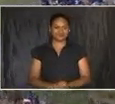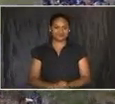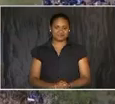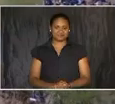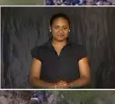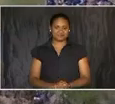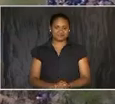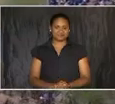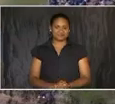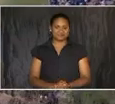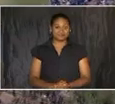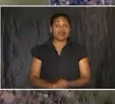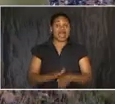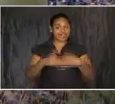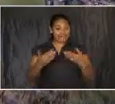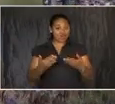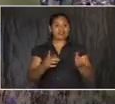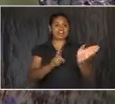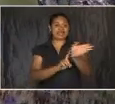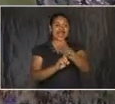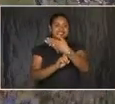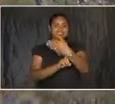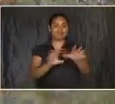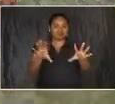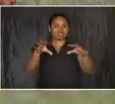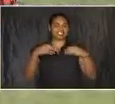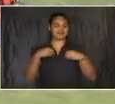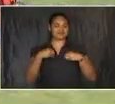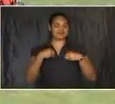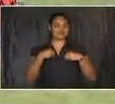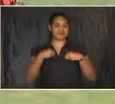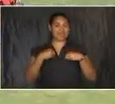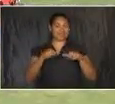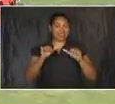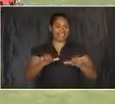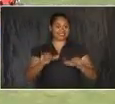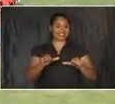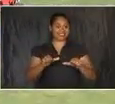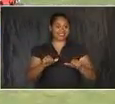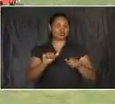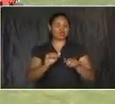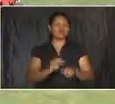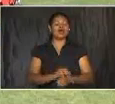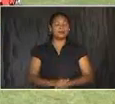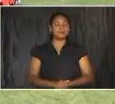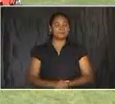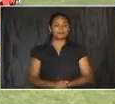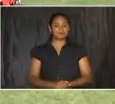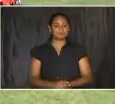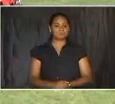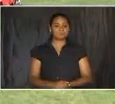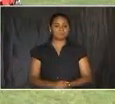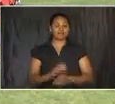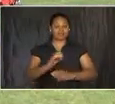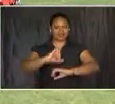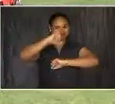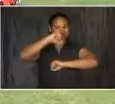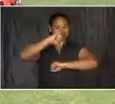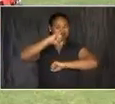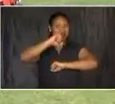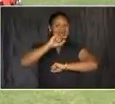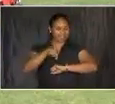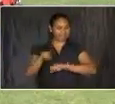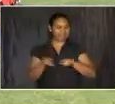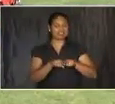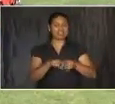Now the colors have been received by the guards. They've presented arms in saluting the colors to now